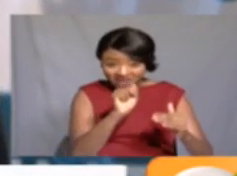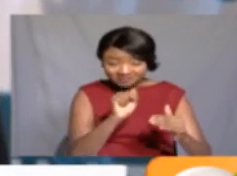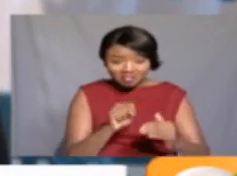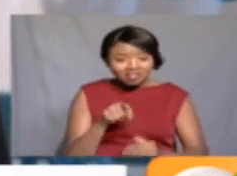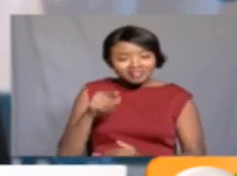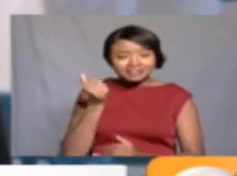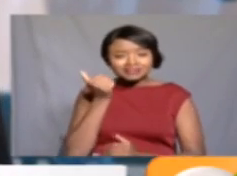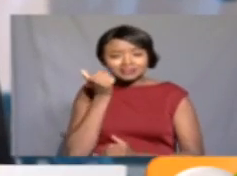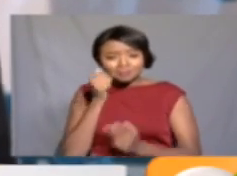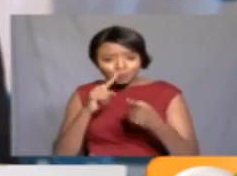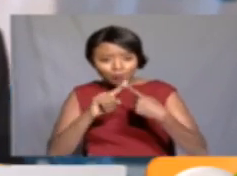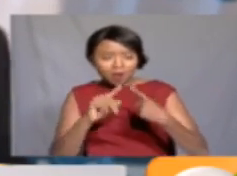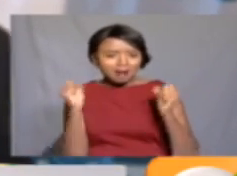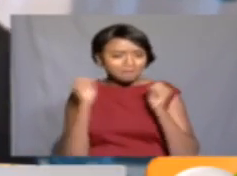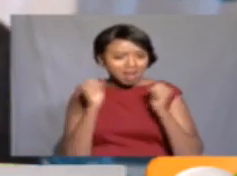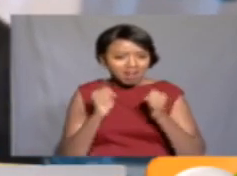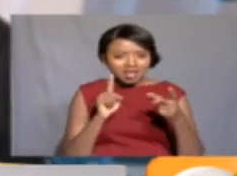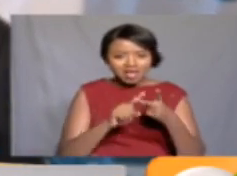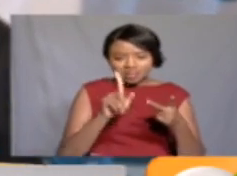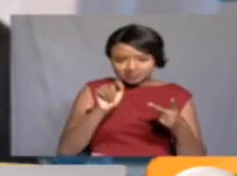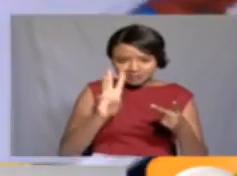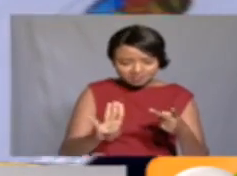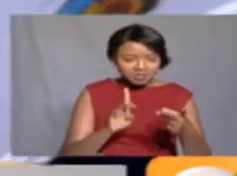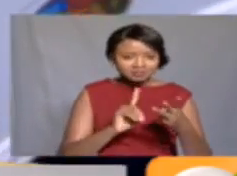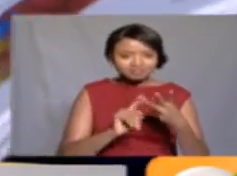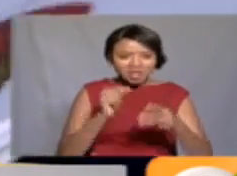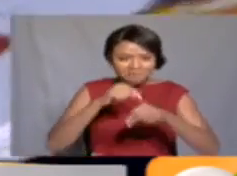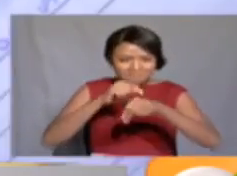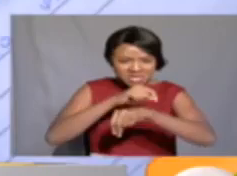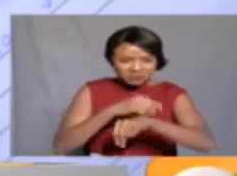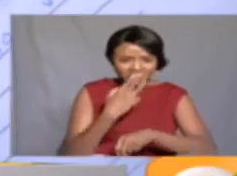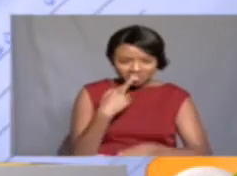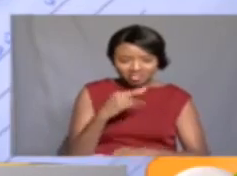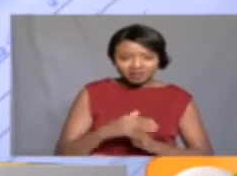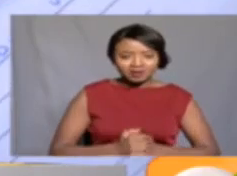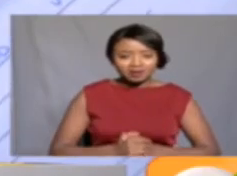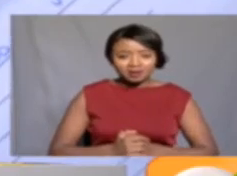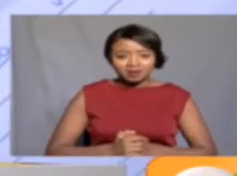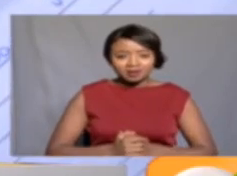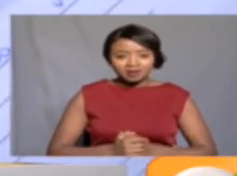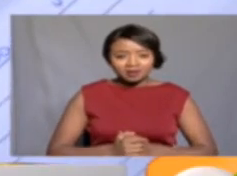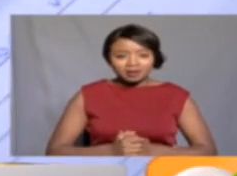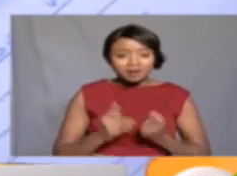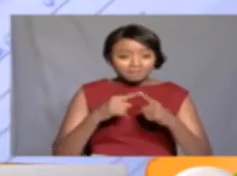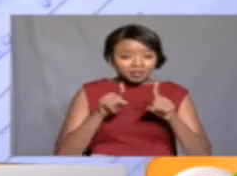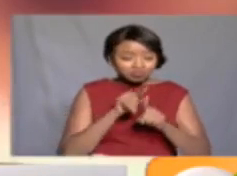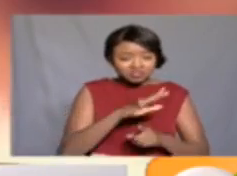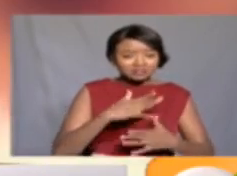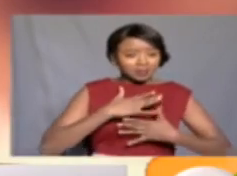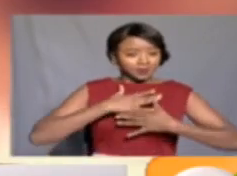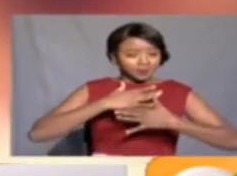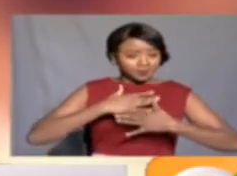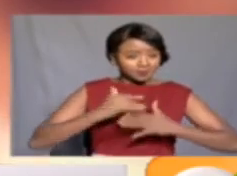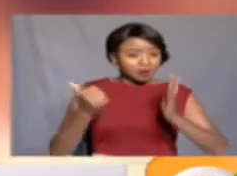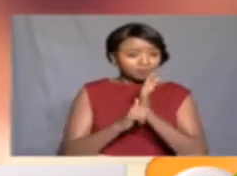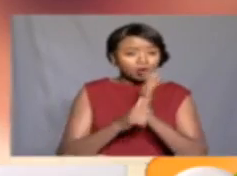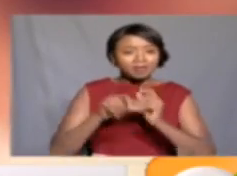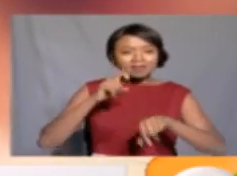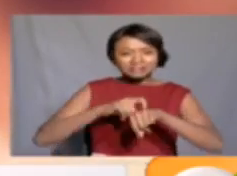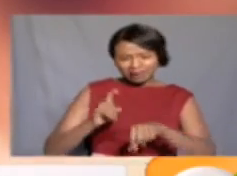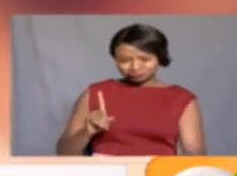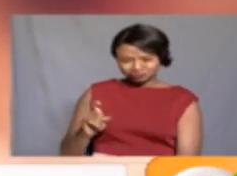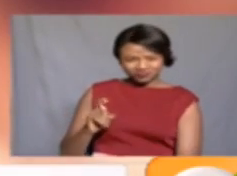AIDS, malaria, tuberculosis, measles combined. It is a form of lower respiratory tract infection that occurs when